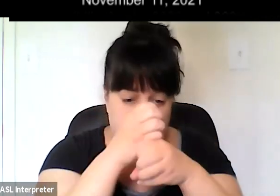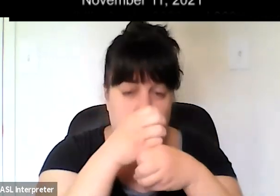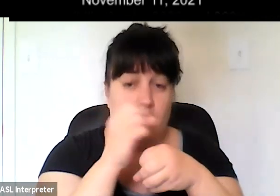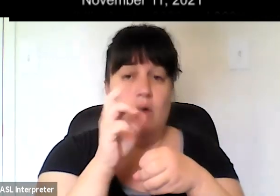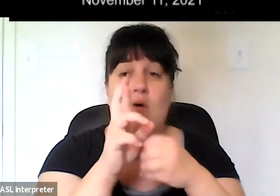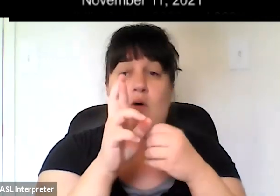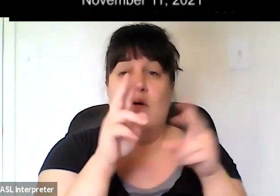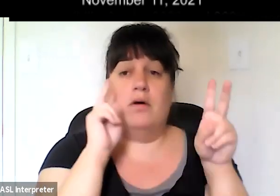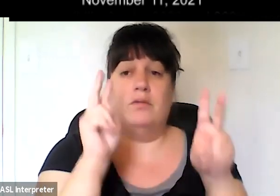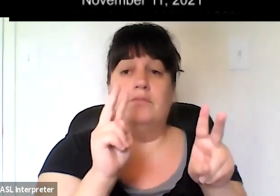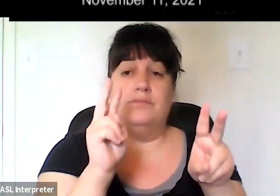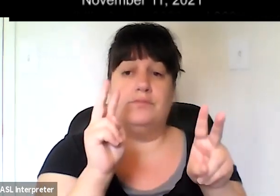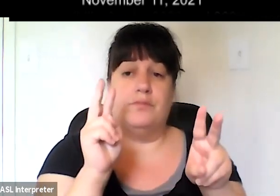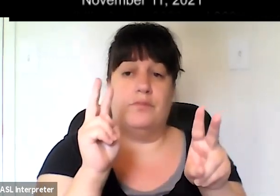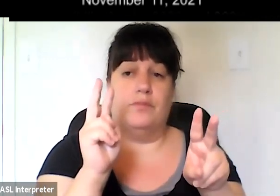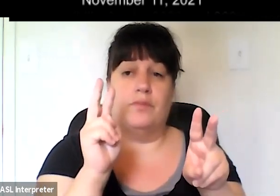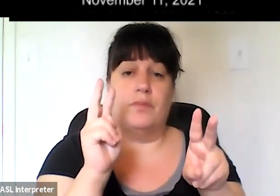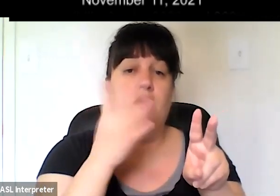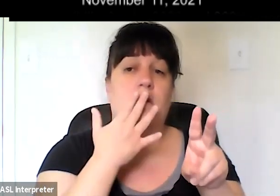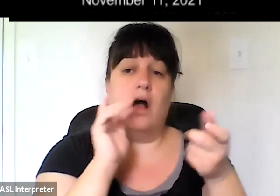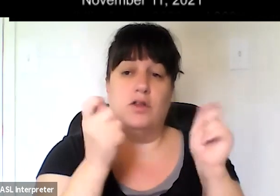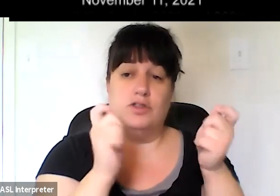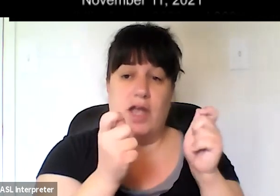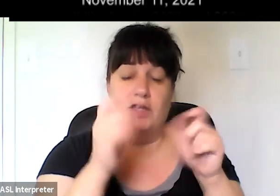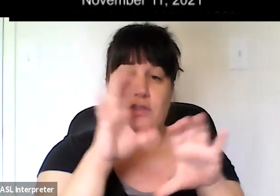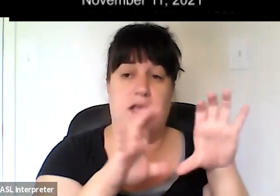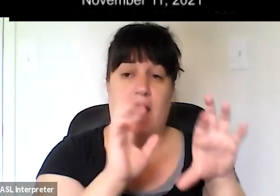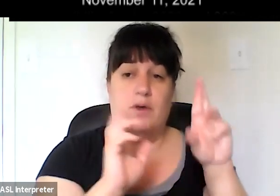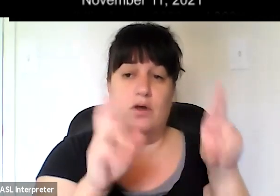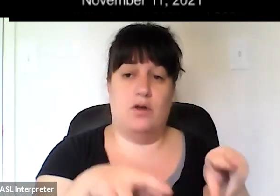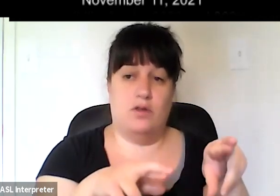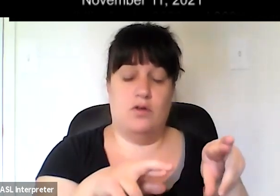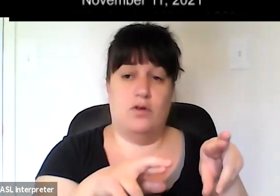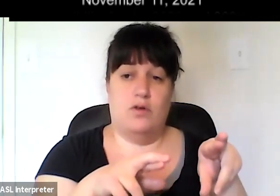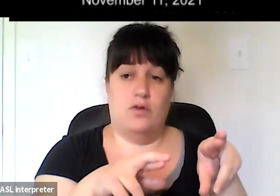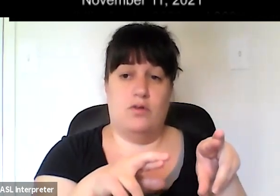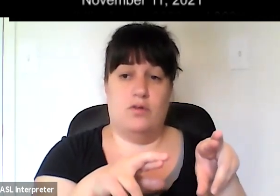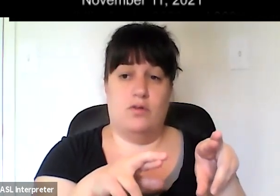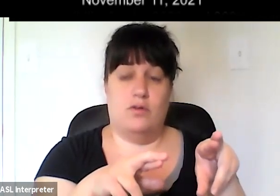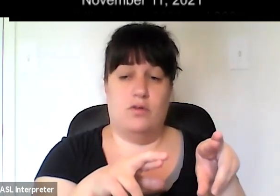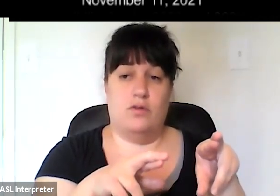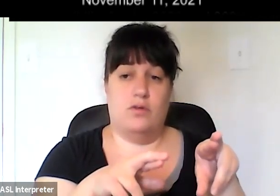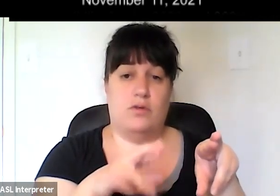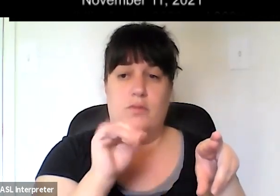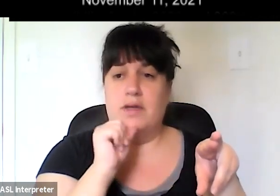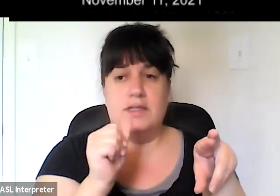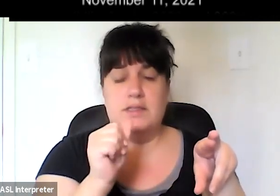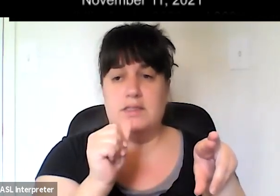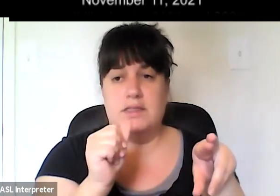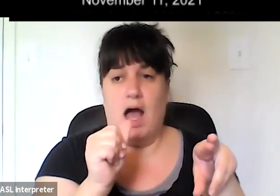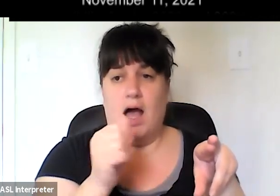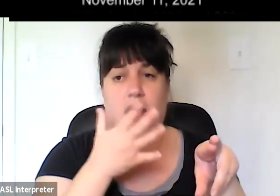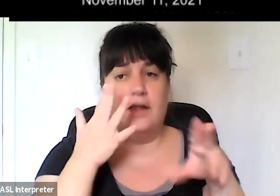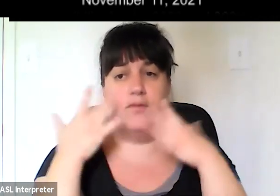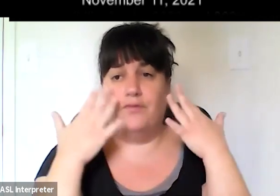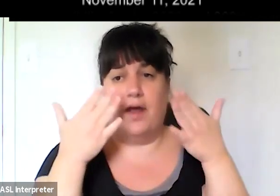looking at color changes in a chemical reaction, and which is not a very friendly way